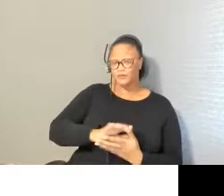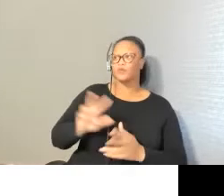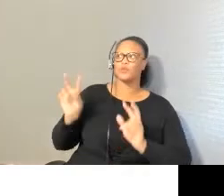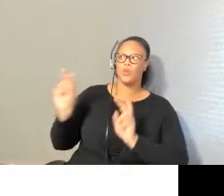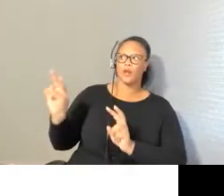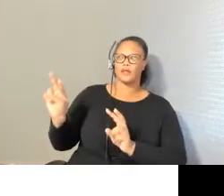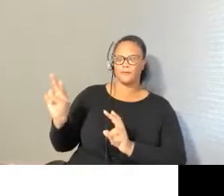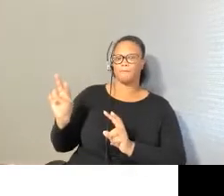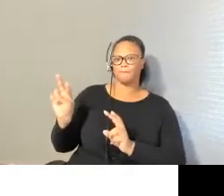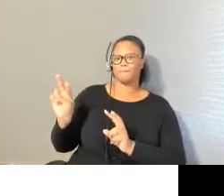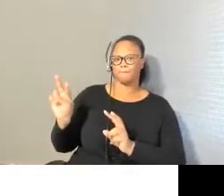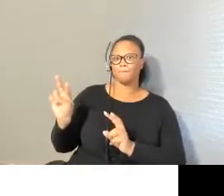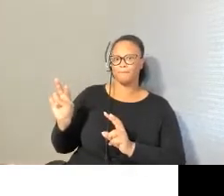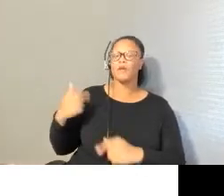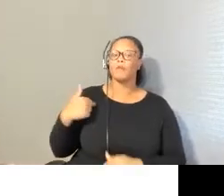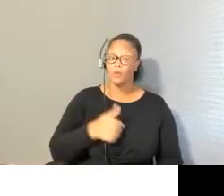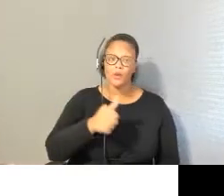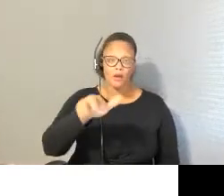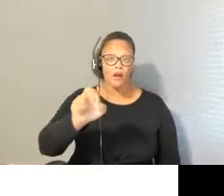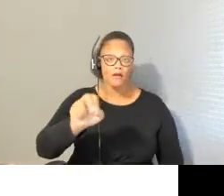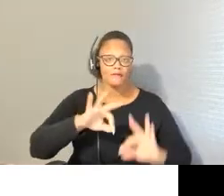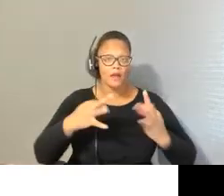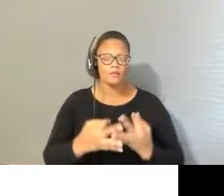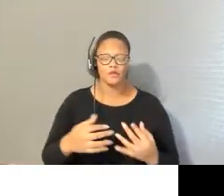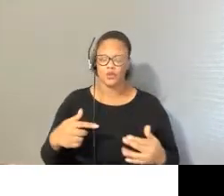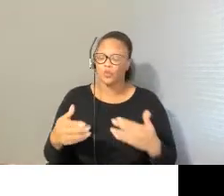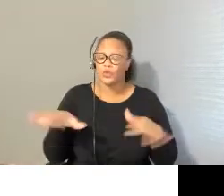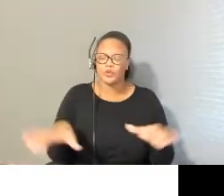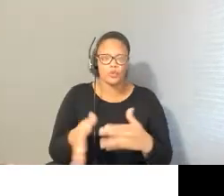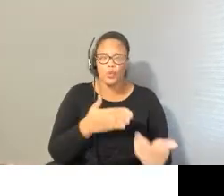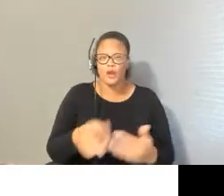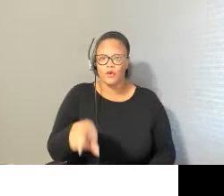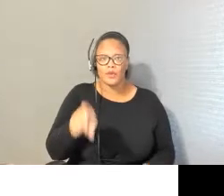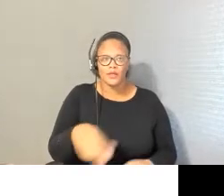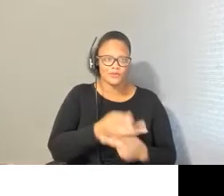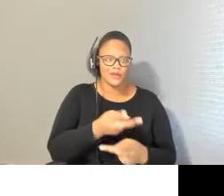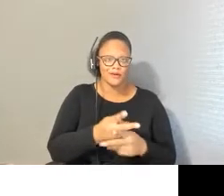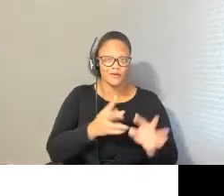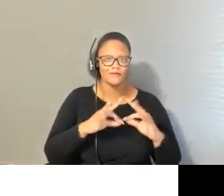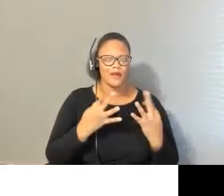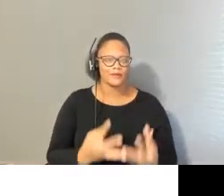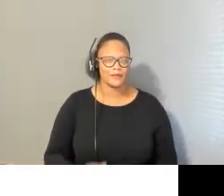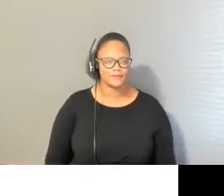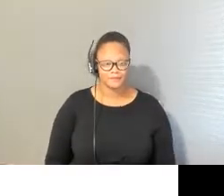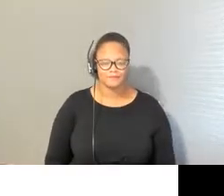But we are family. We do what we need to do to take care of family. We do what we need to do.